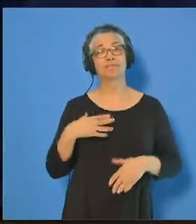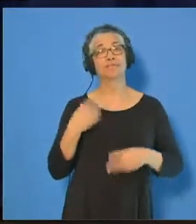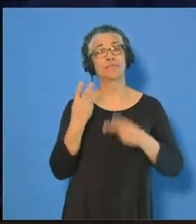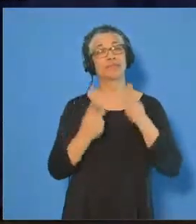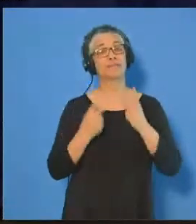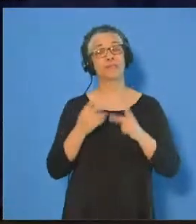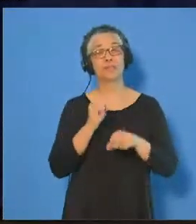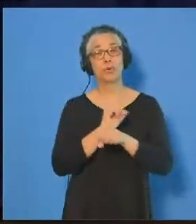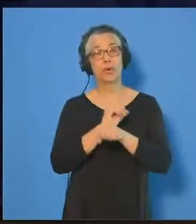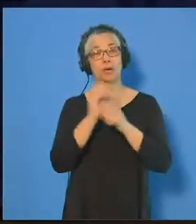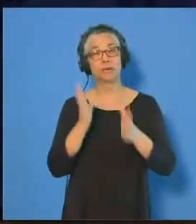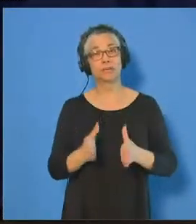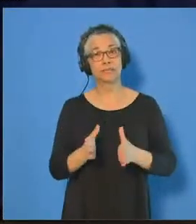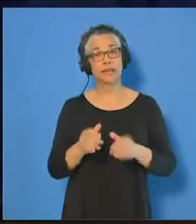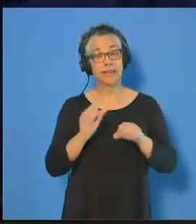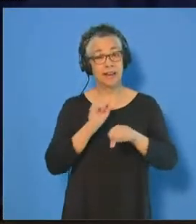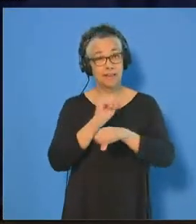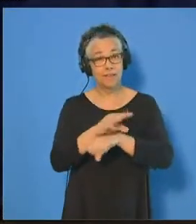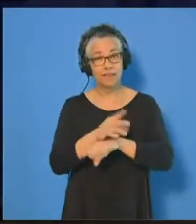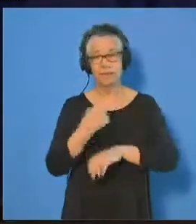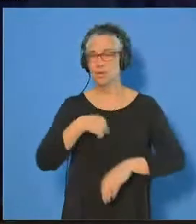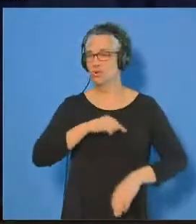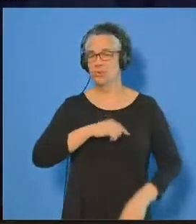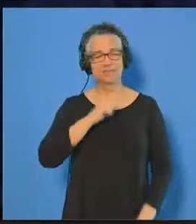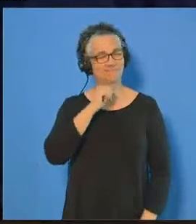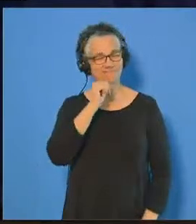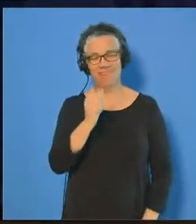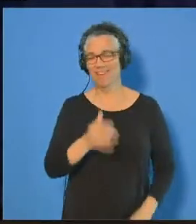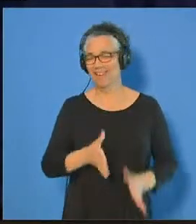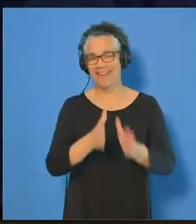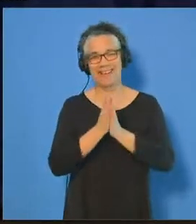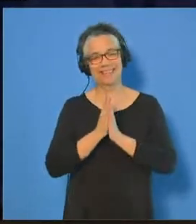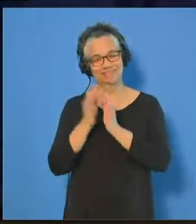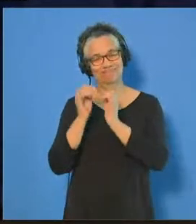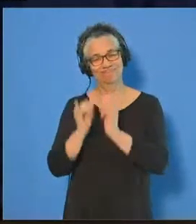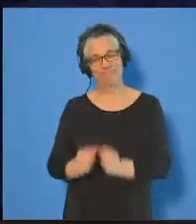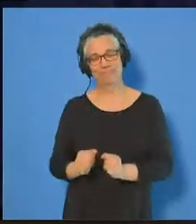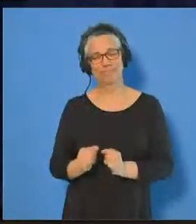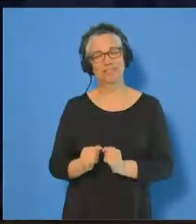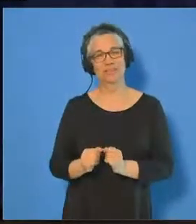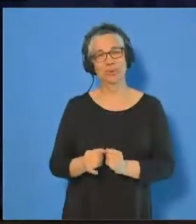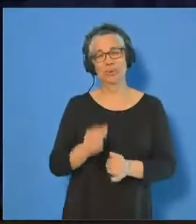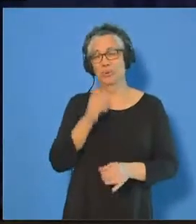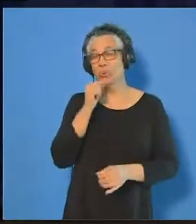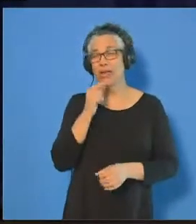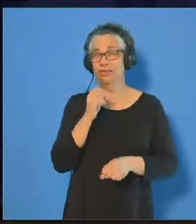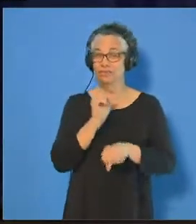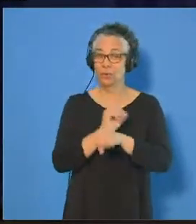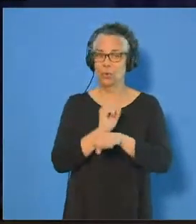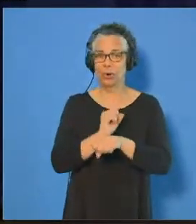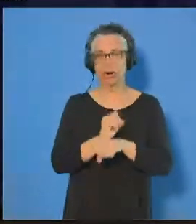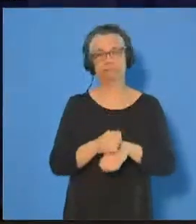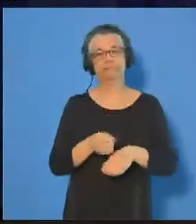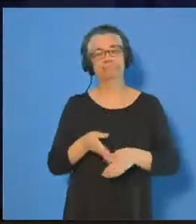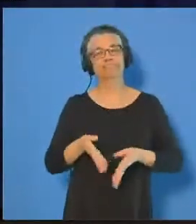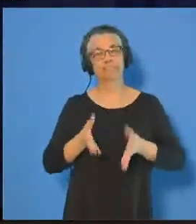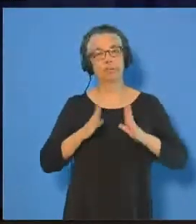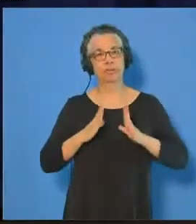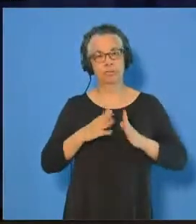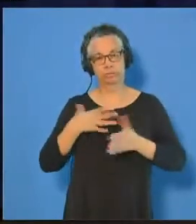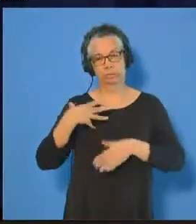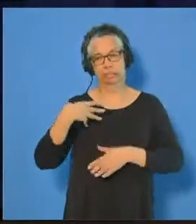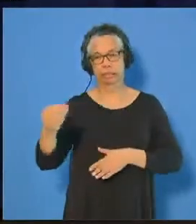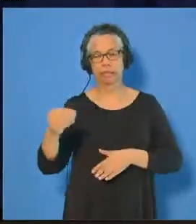permit holders, I can advise that we are not asking individuals who are work permit holders to depart or leave